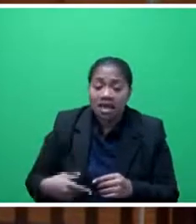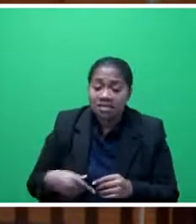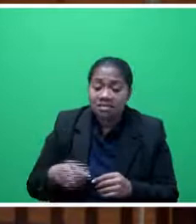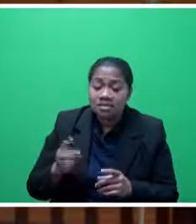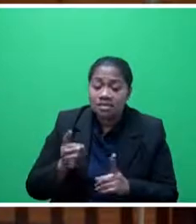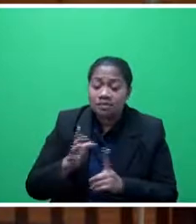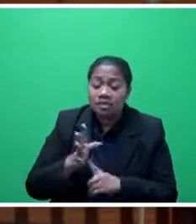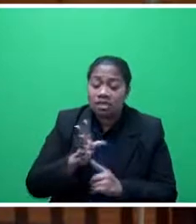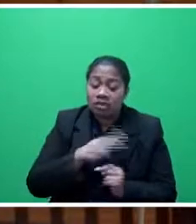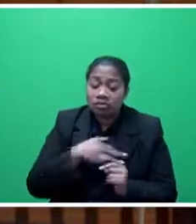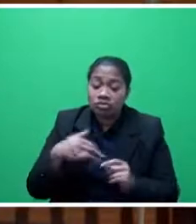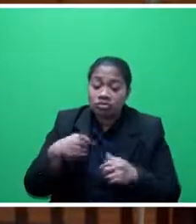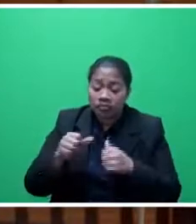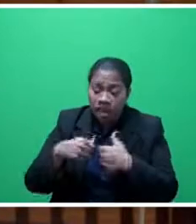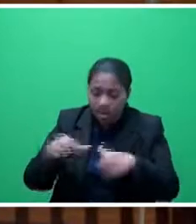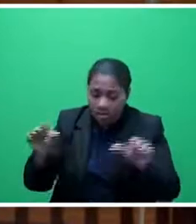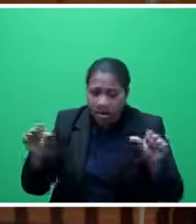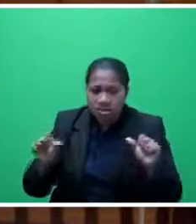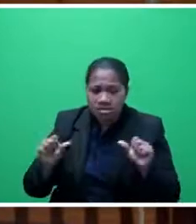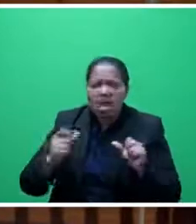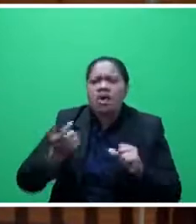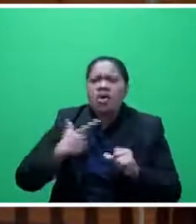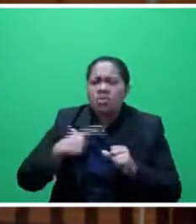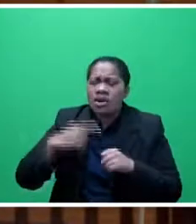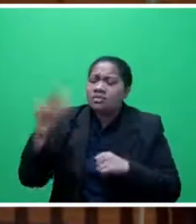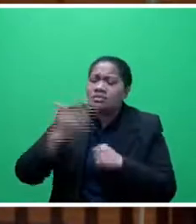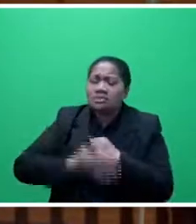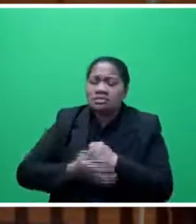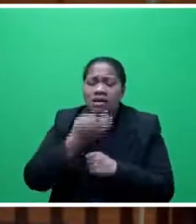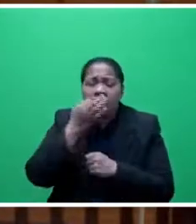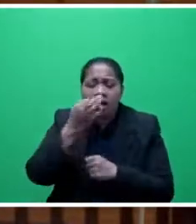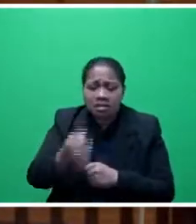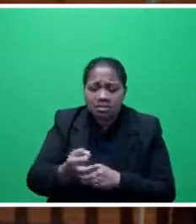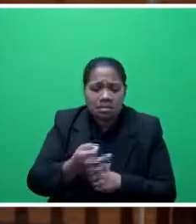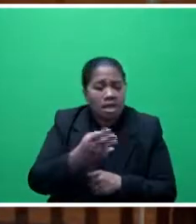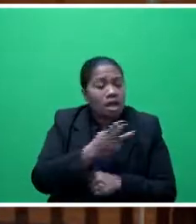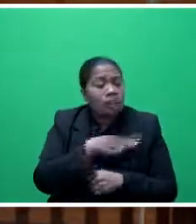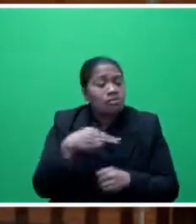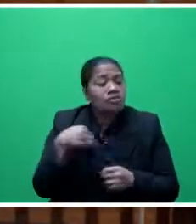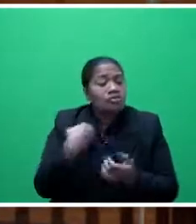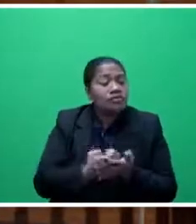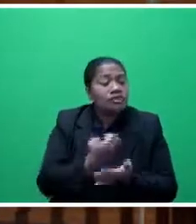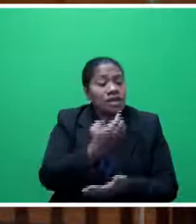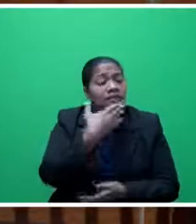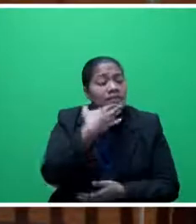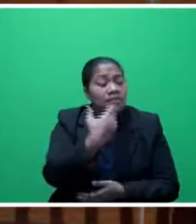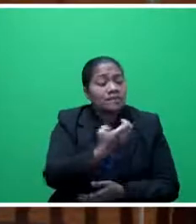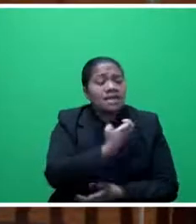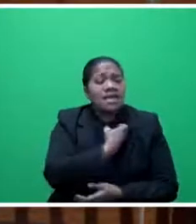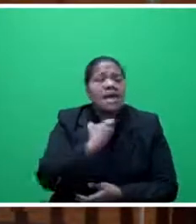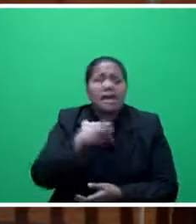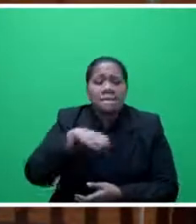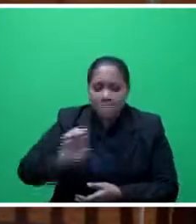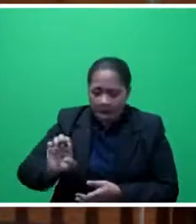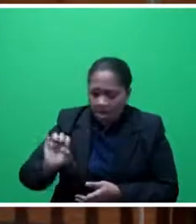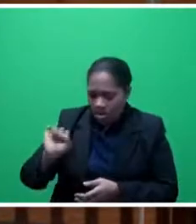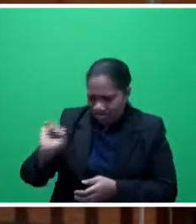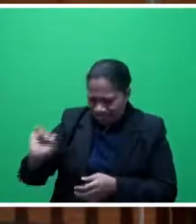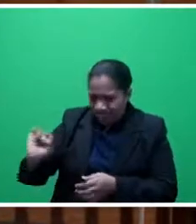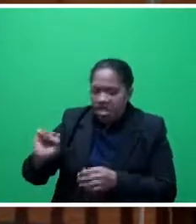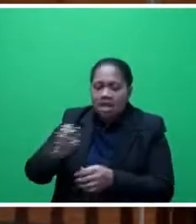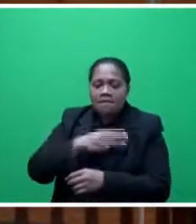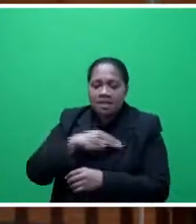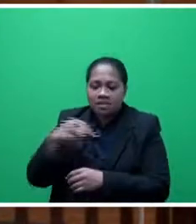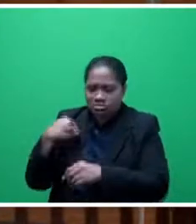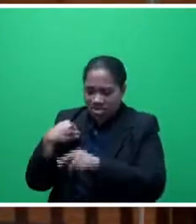why didn't he not ask the Ministry of Economy to please empower that side, empower his ministry, so